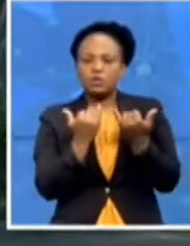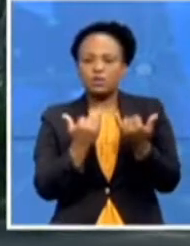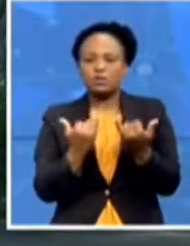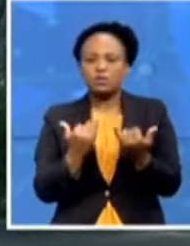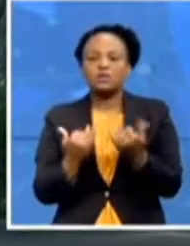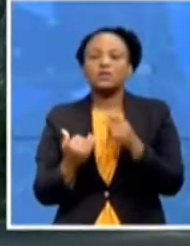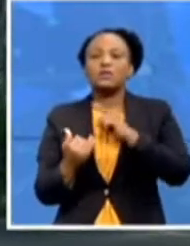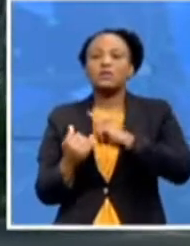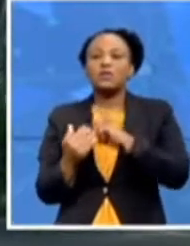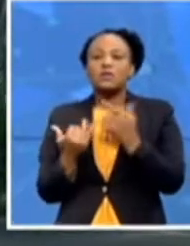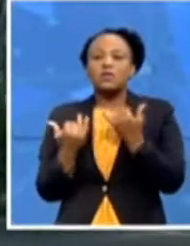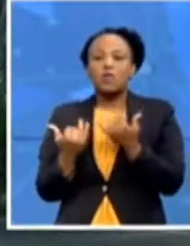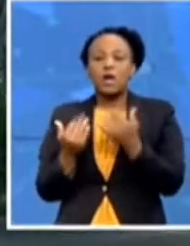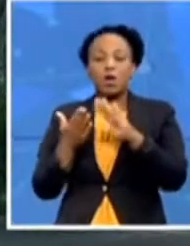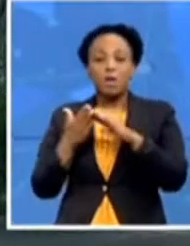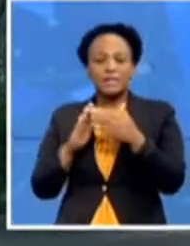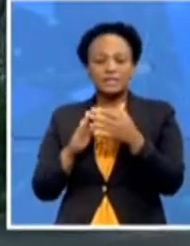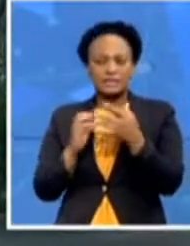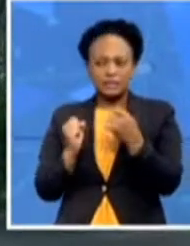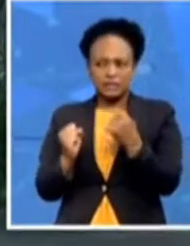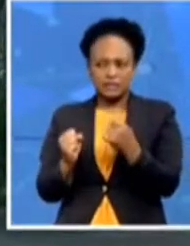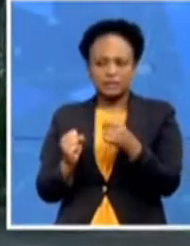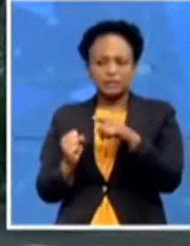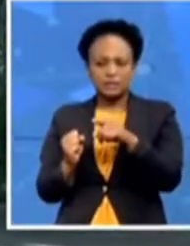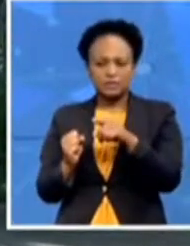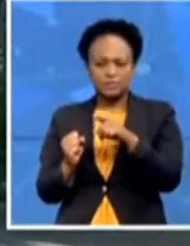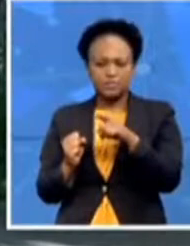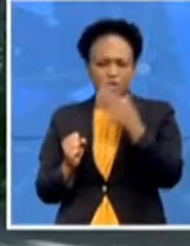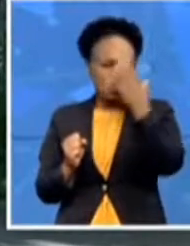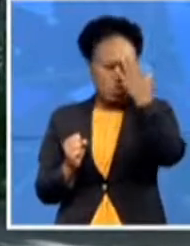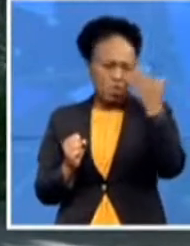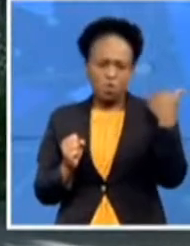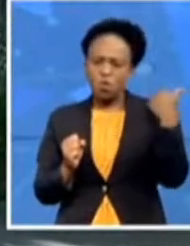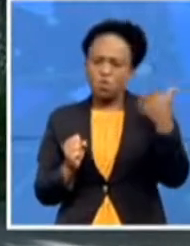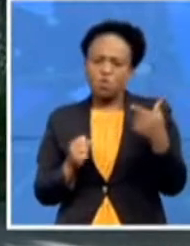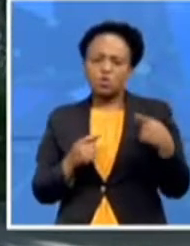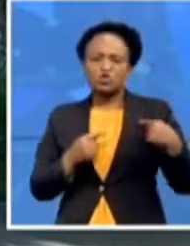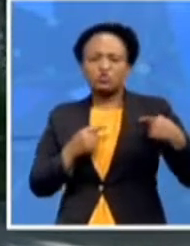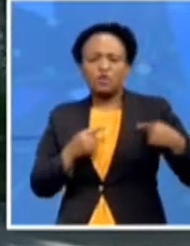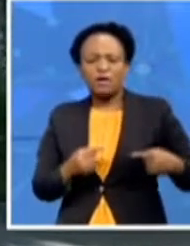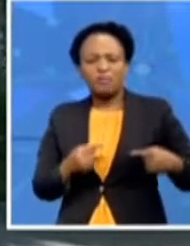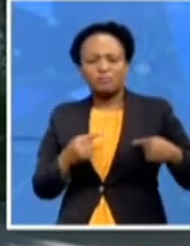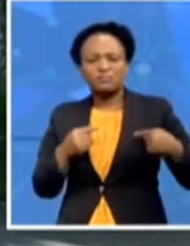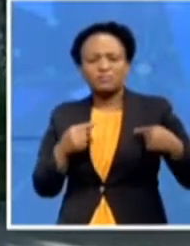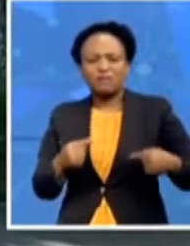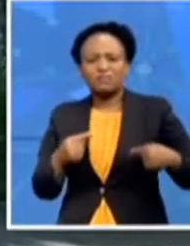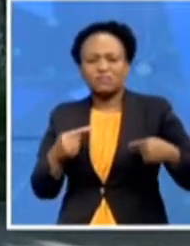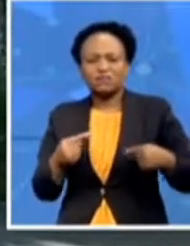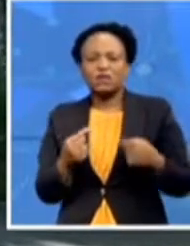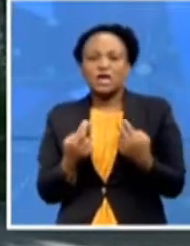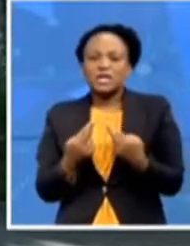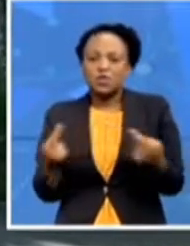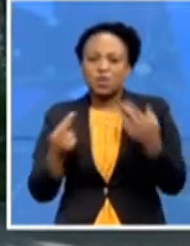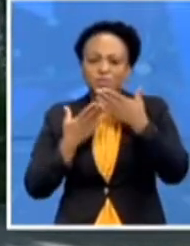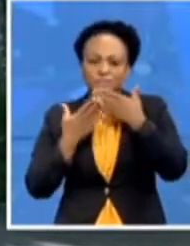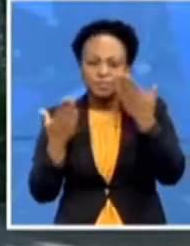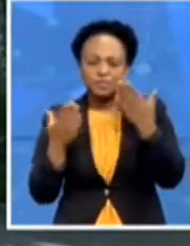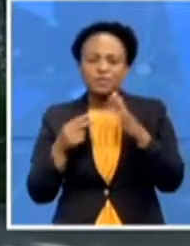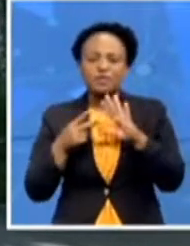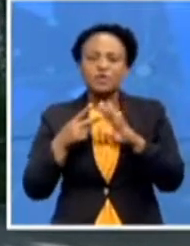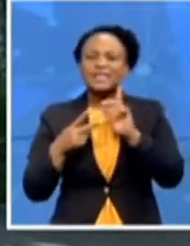they have been struggling quite a bit with resources, lack of teachers. Overcrowding is a very, very big